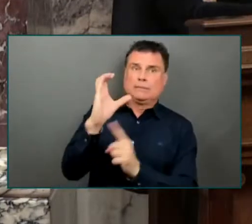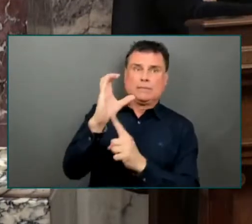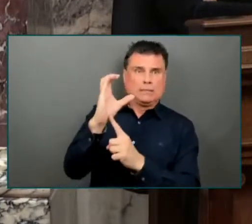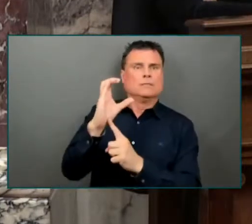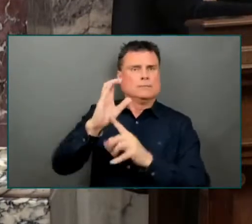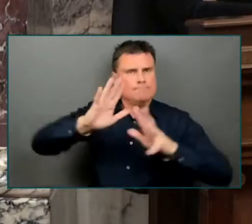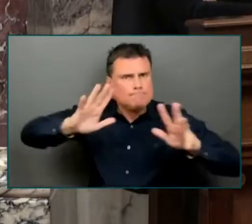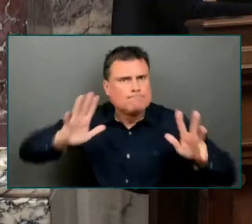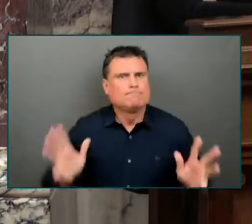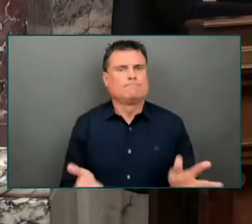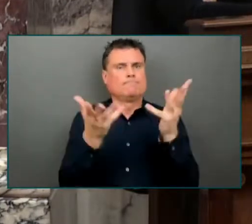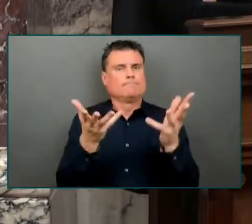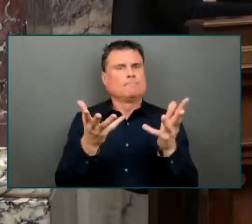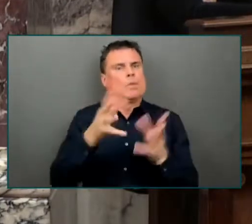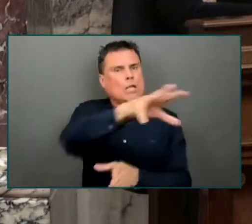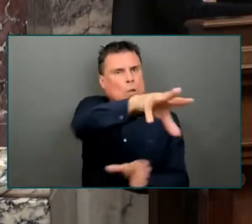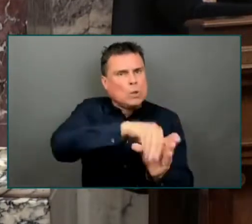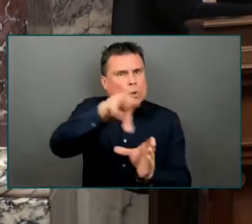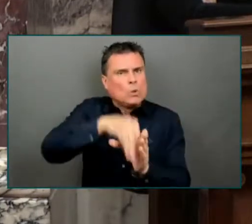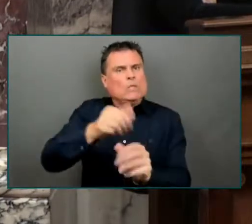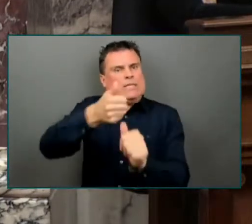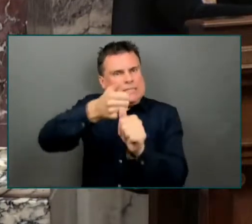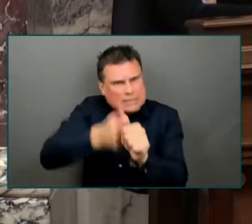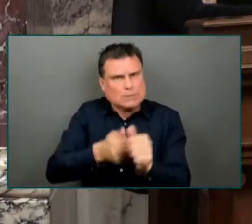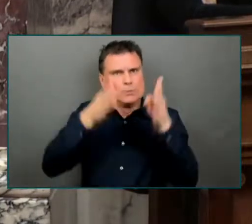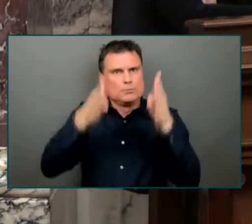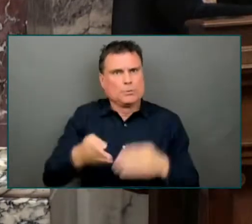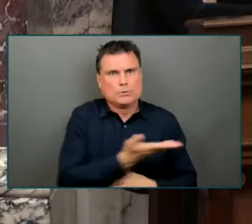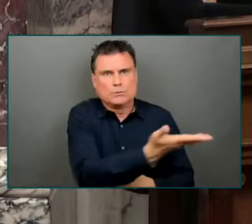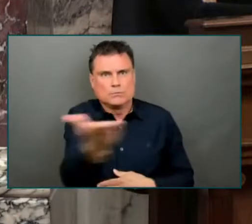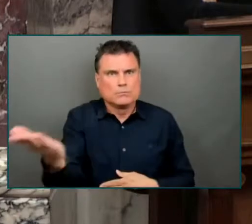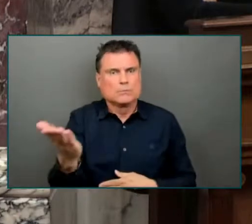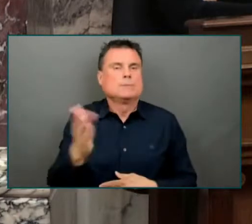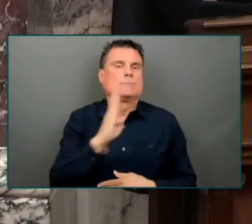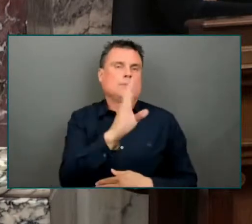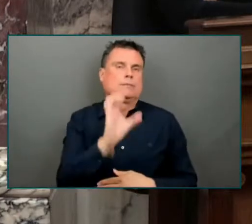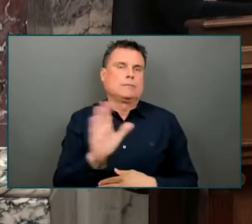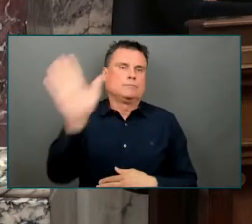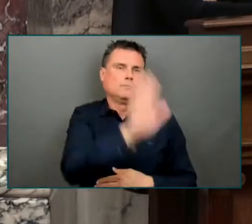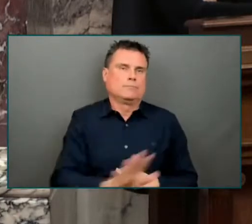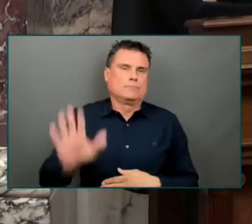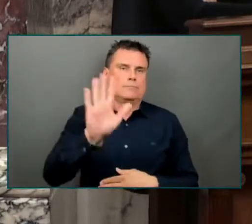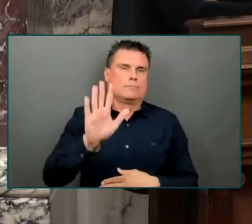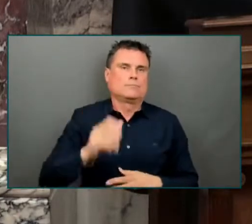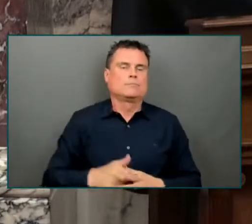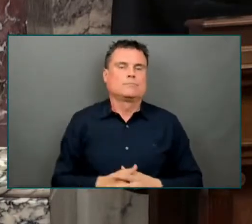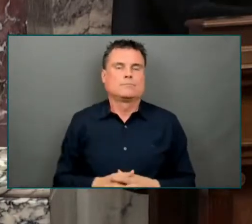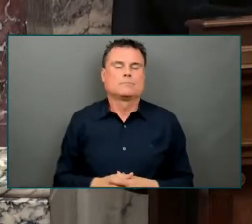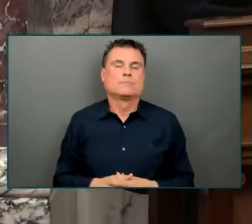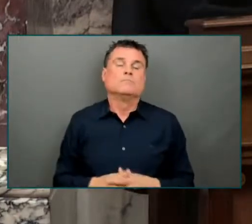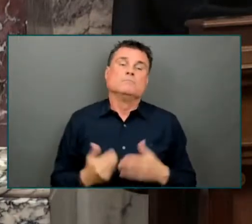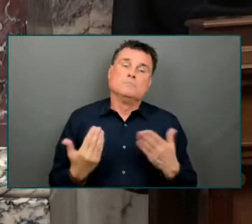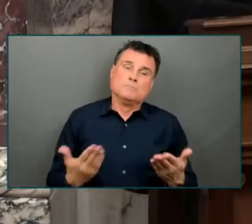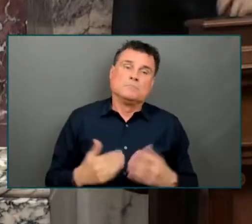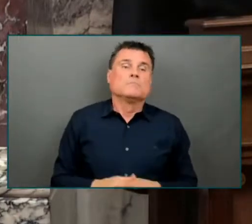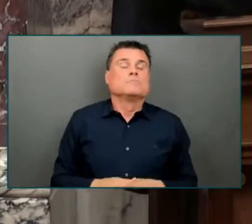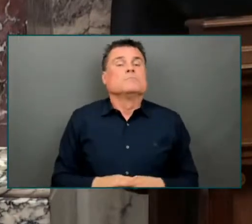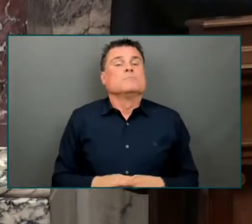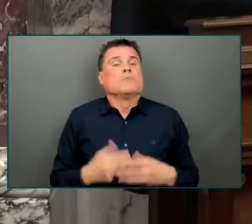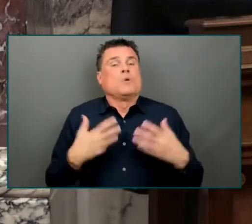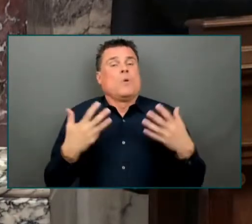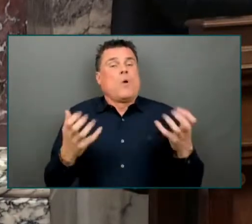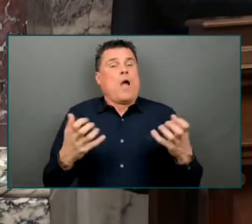vulnerable people in our communities. Being able to stay home and stay safe is not an option for those sleeping rough